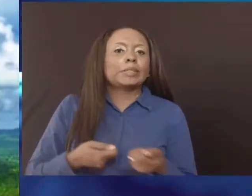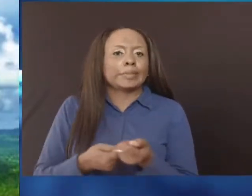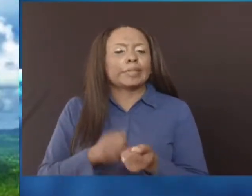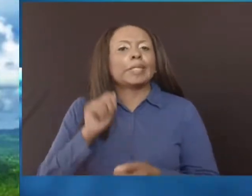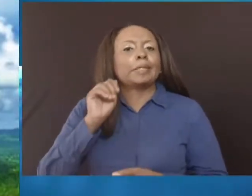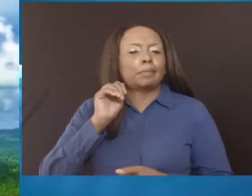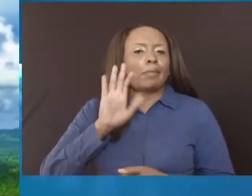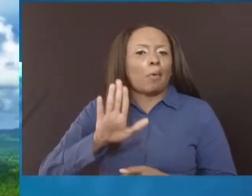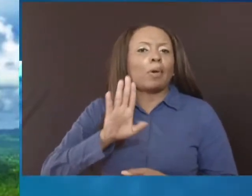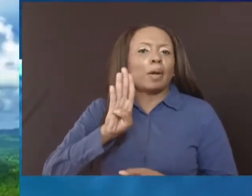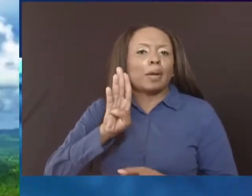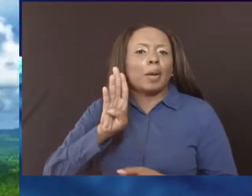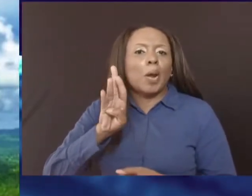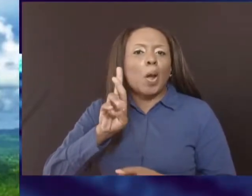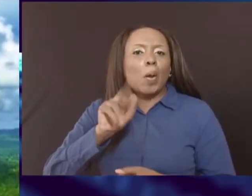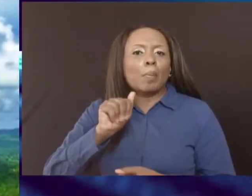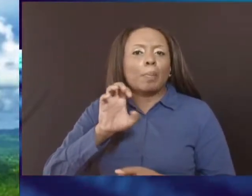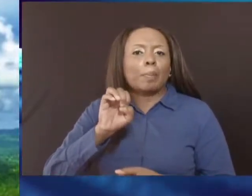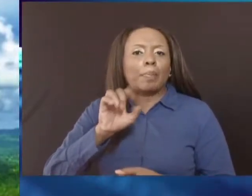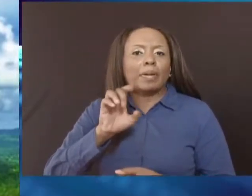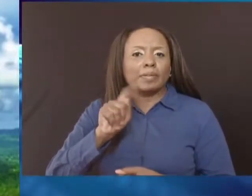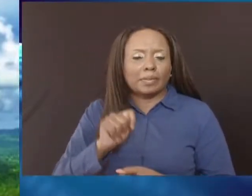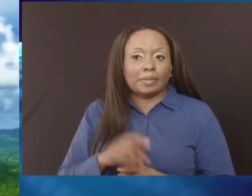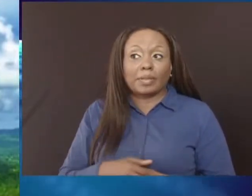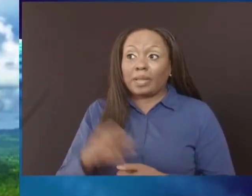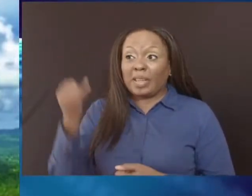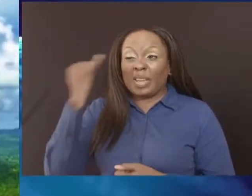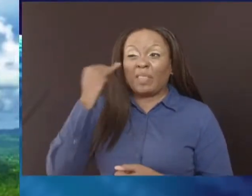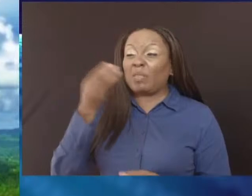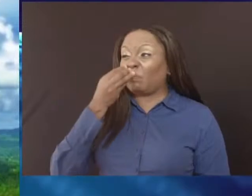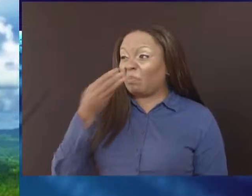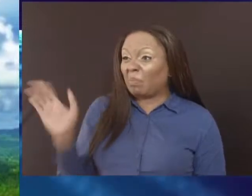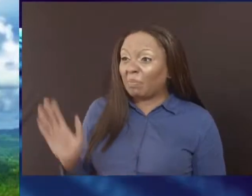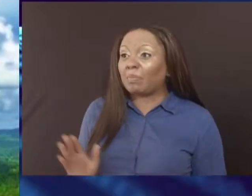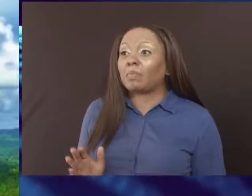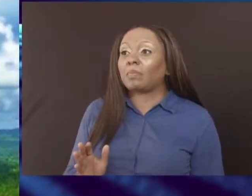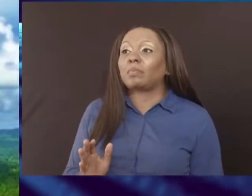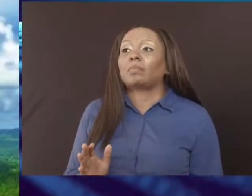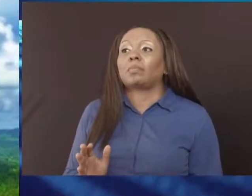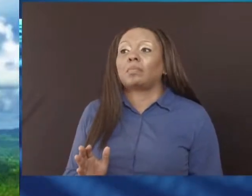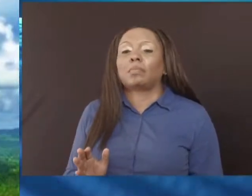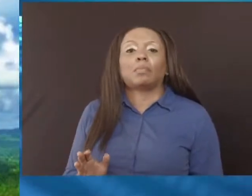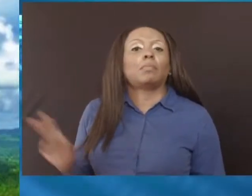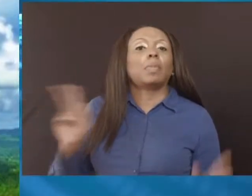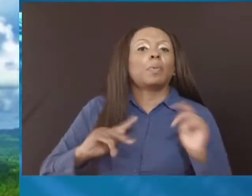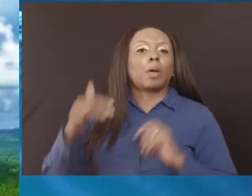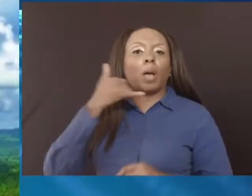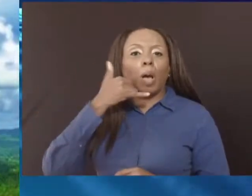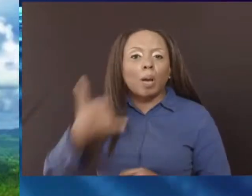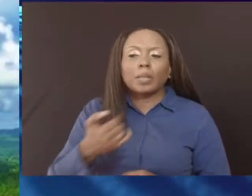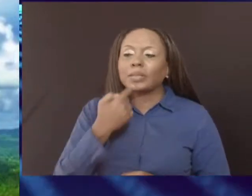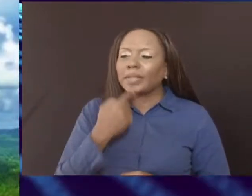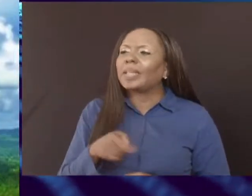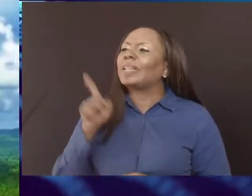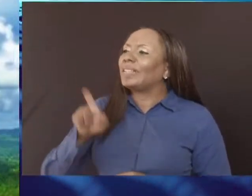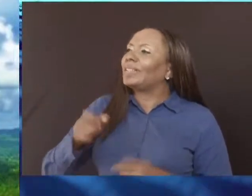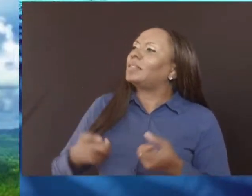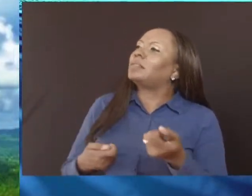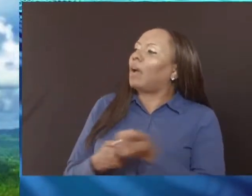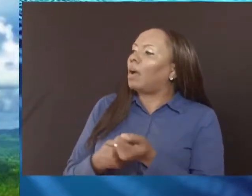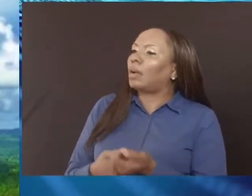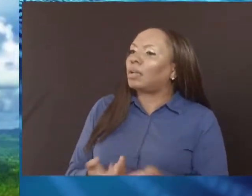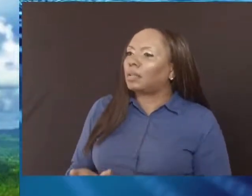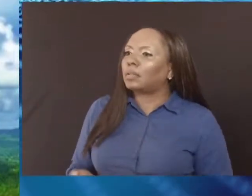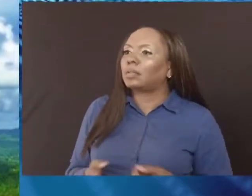your bracelet. However, if you ignore that message, then the monitoring facility themselves will call you and tell you you need to charge your